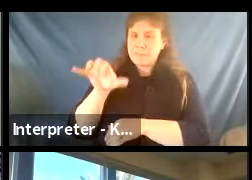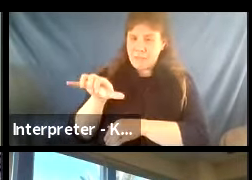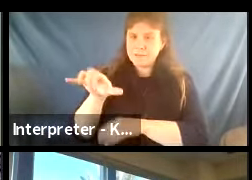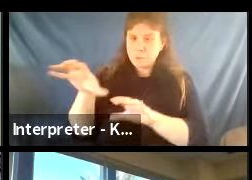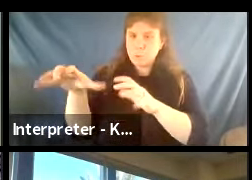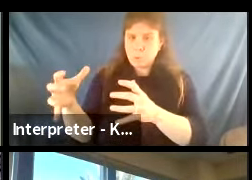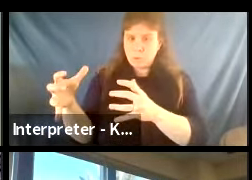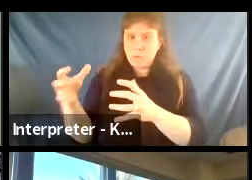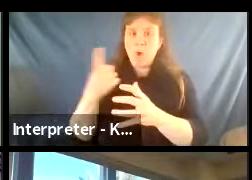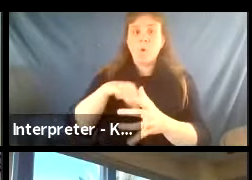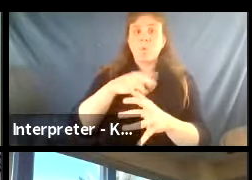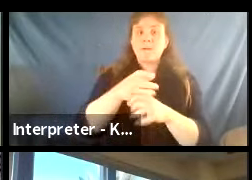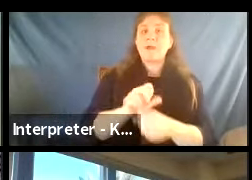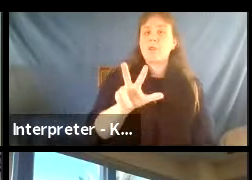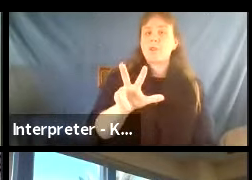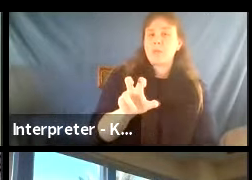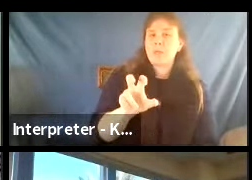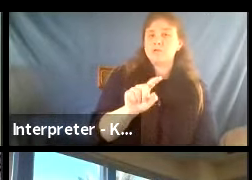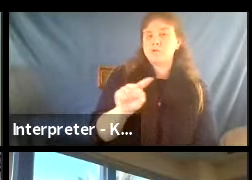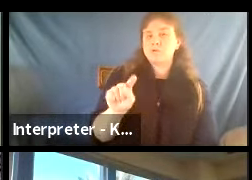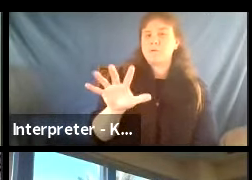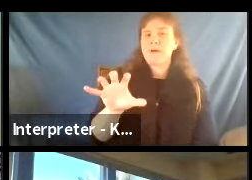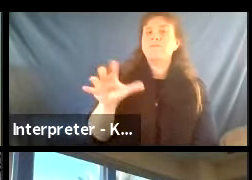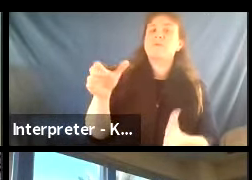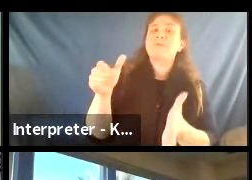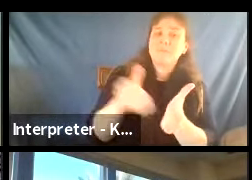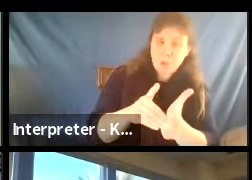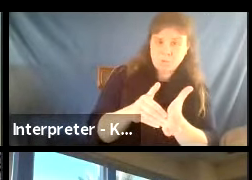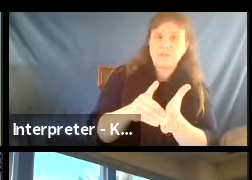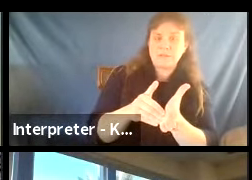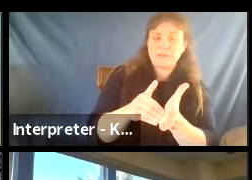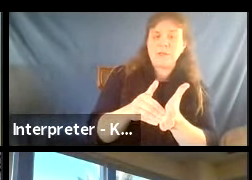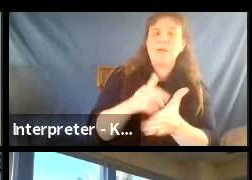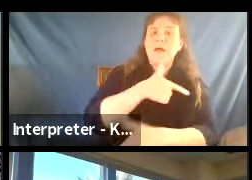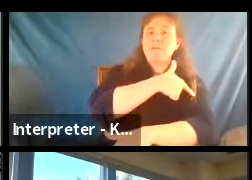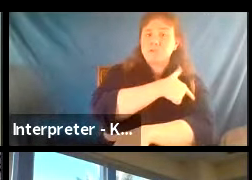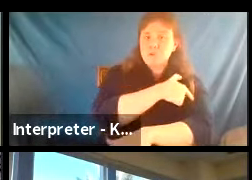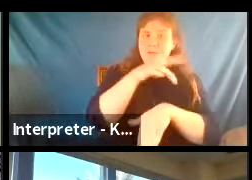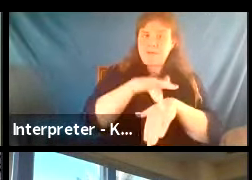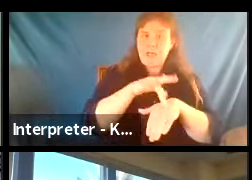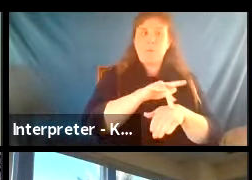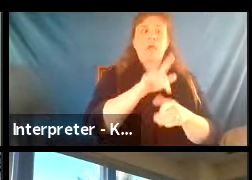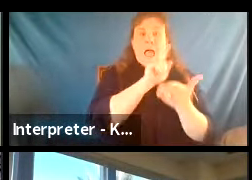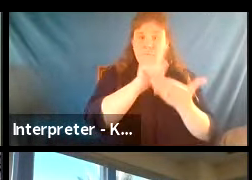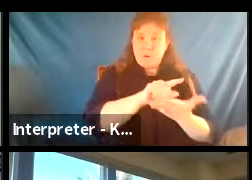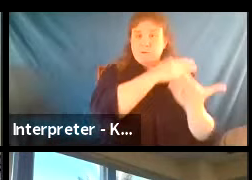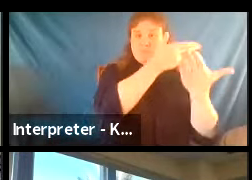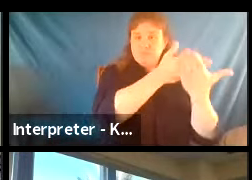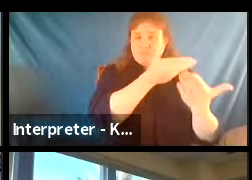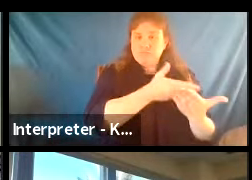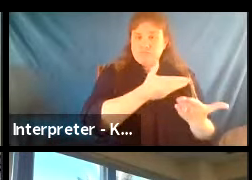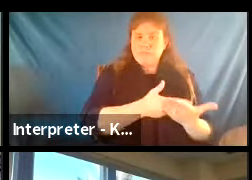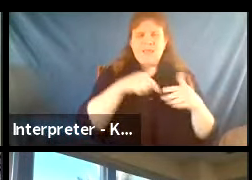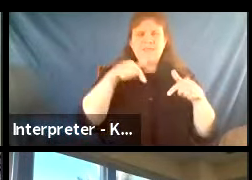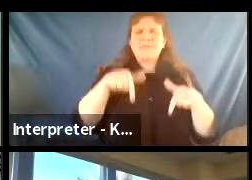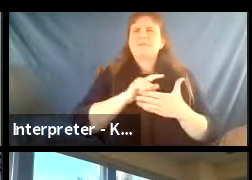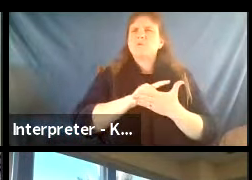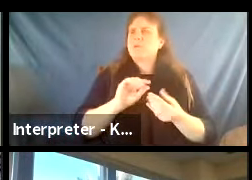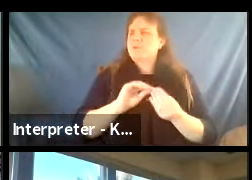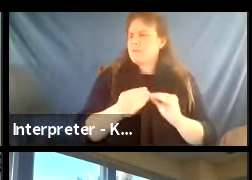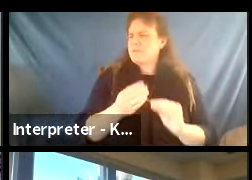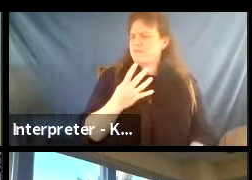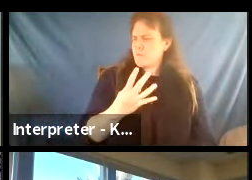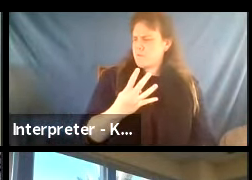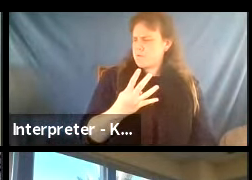500,000 doses per week. And I think, what are we in week 5 or so, week 4 or 5 of vaccine